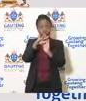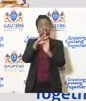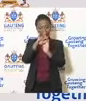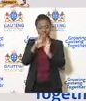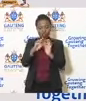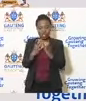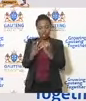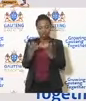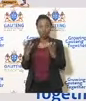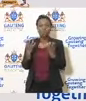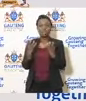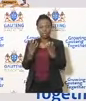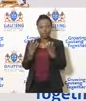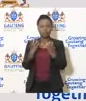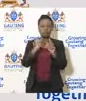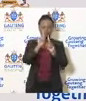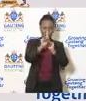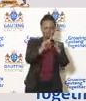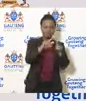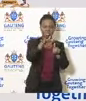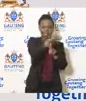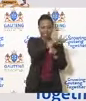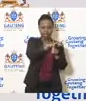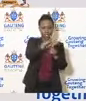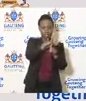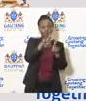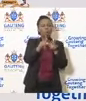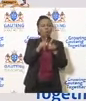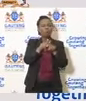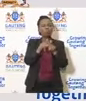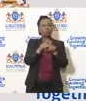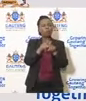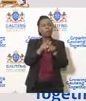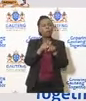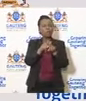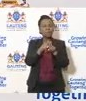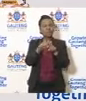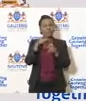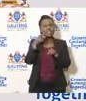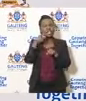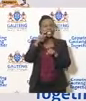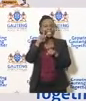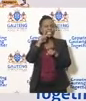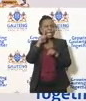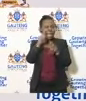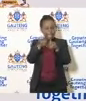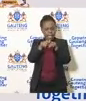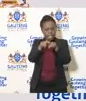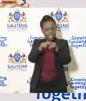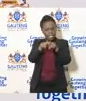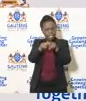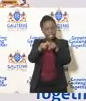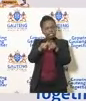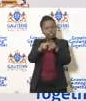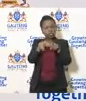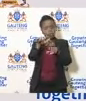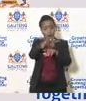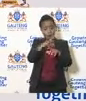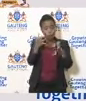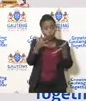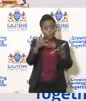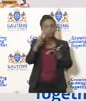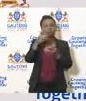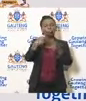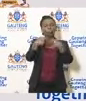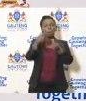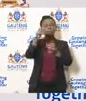there, including those, the tests we did at the shopping malls, especially Soshanguve